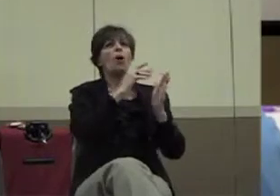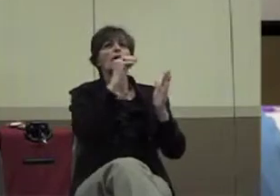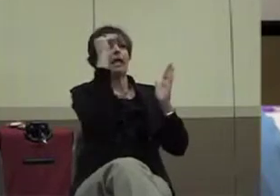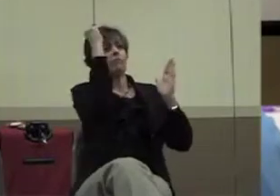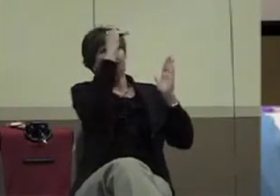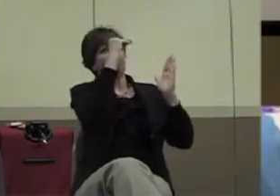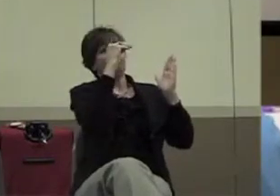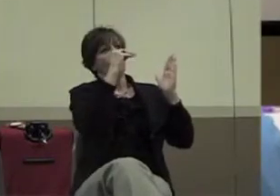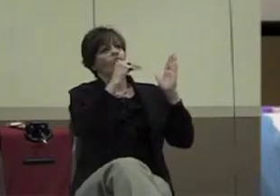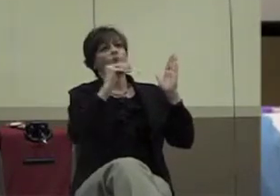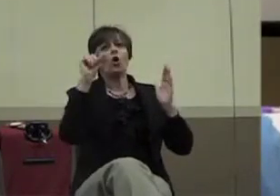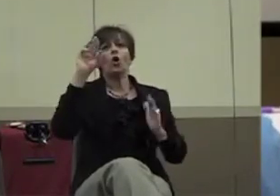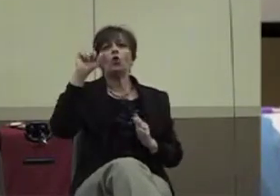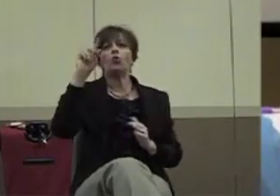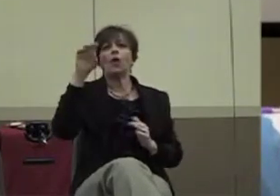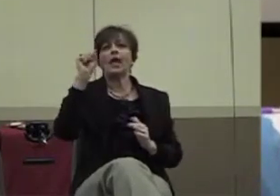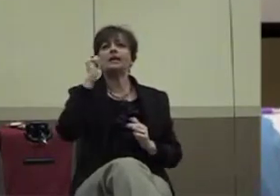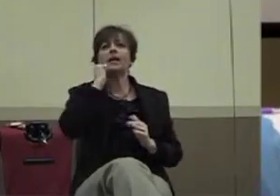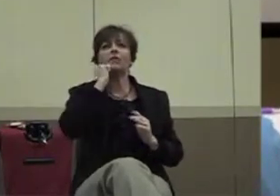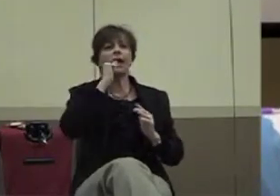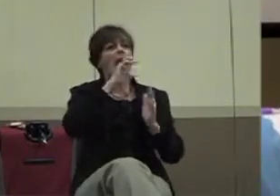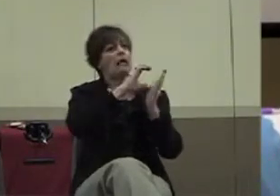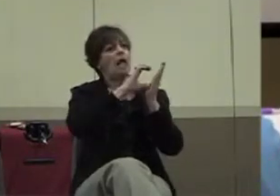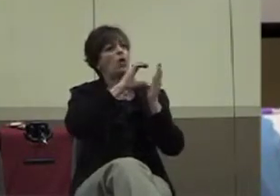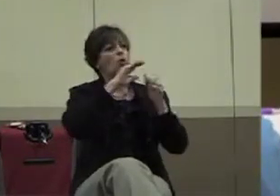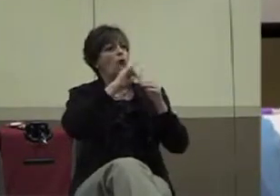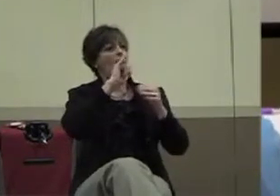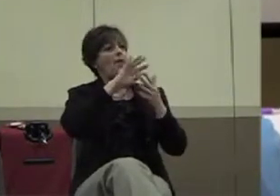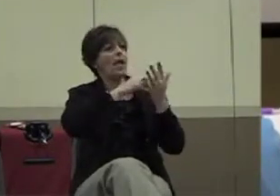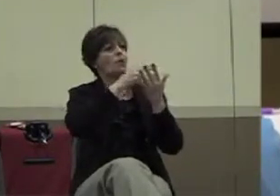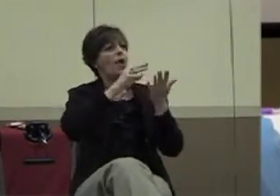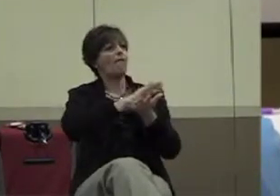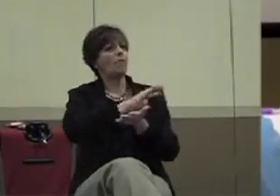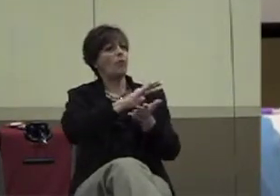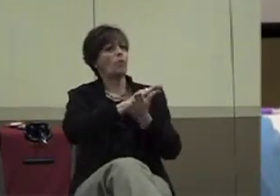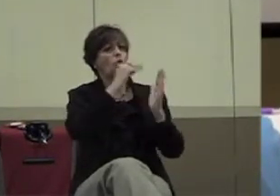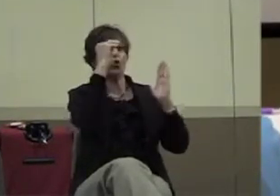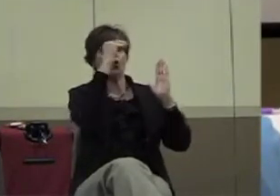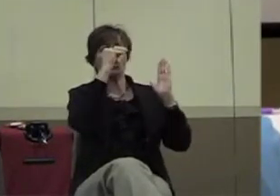in, on the little bitty graph paper. And the only reason I